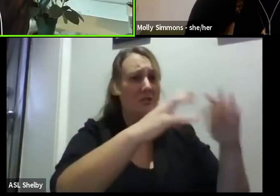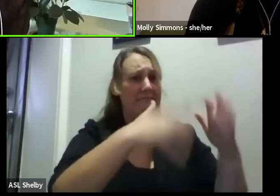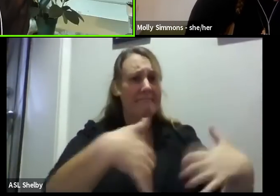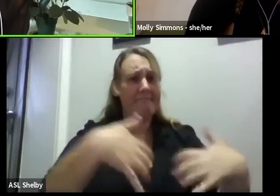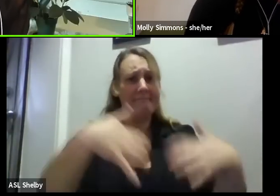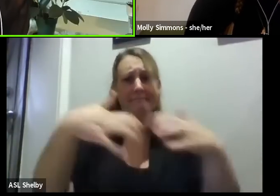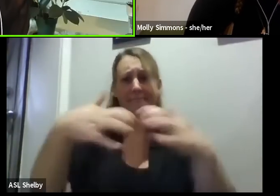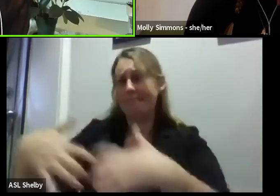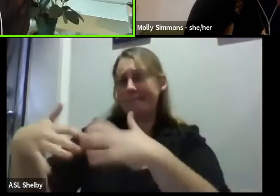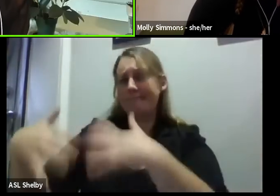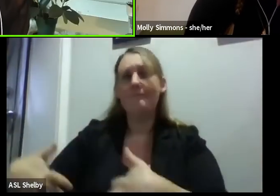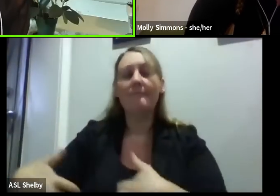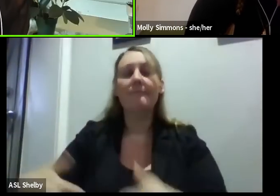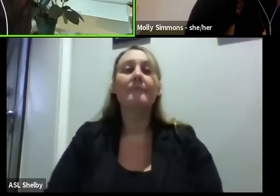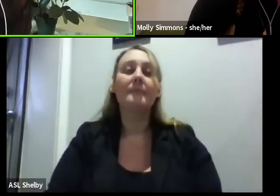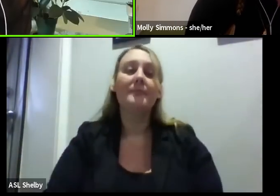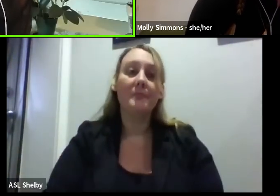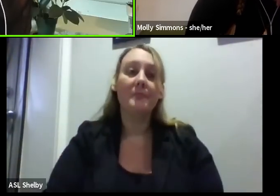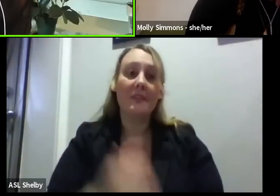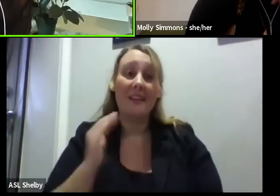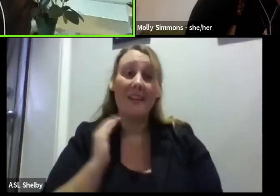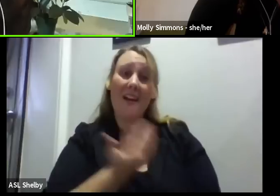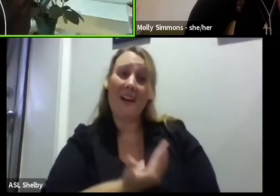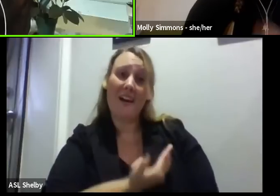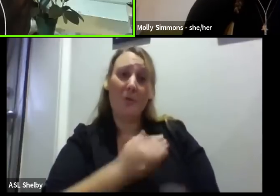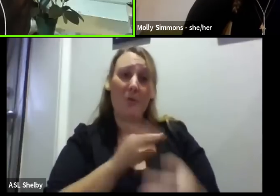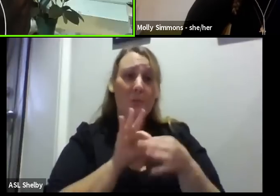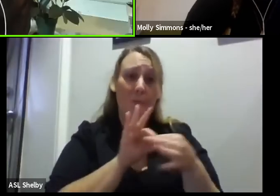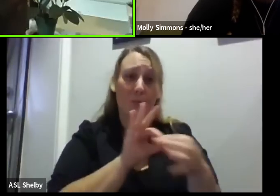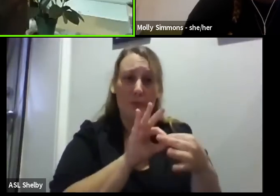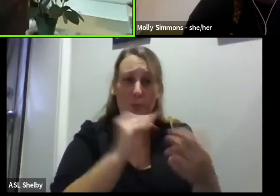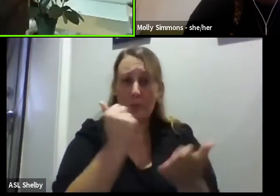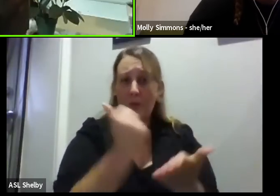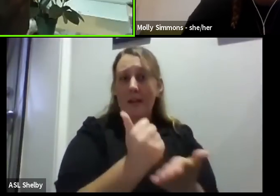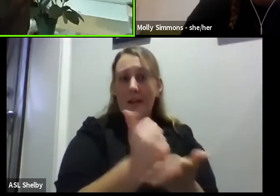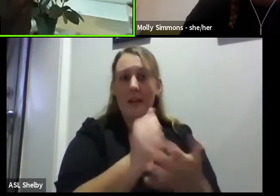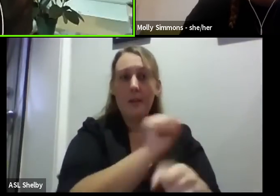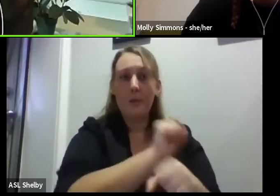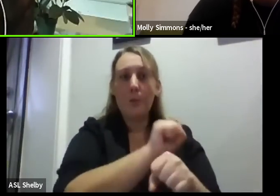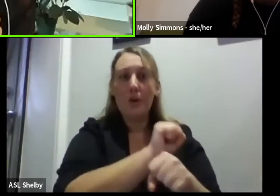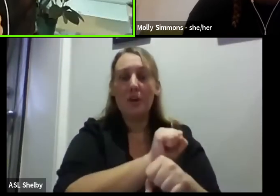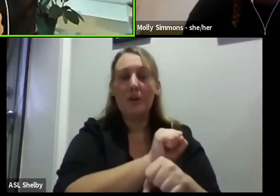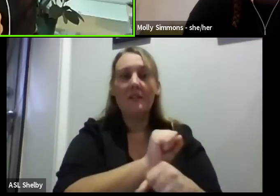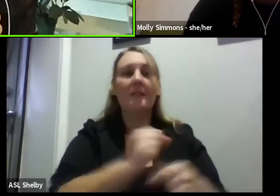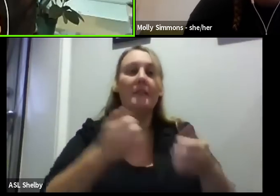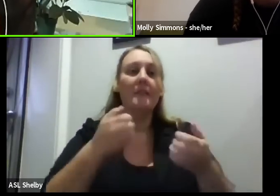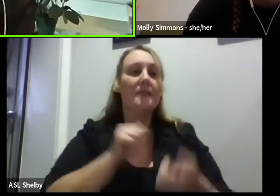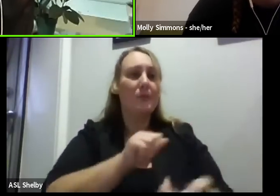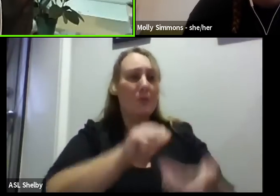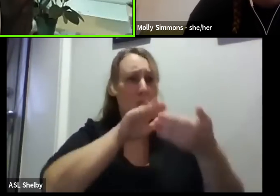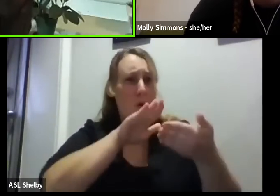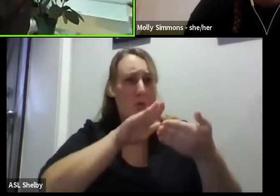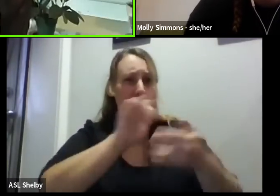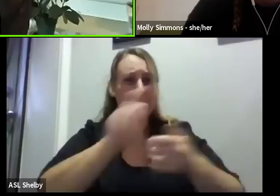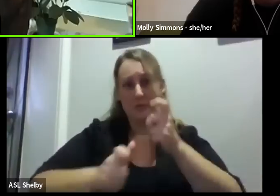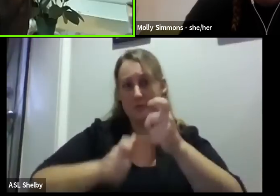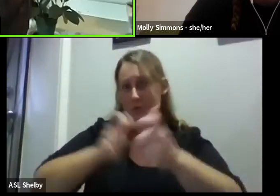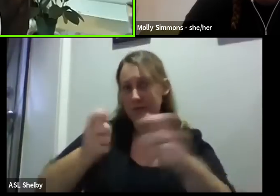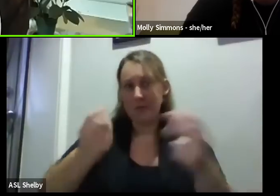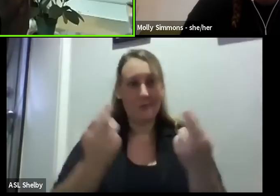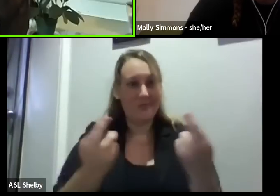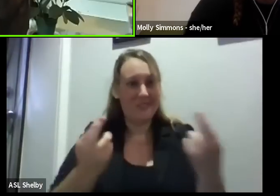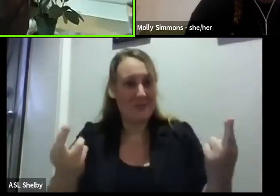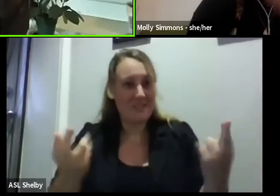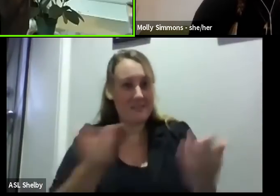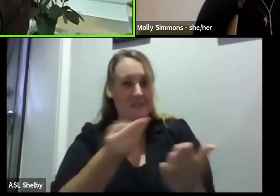like so many before us, is a way to radically redistribute resources and find ways to support the survival and agency of people